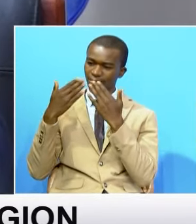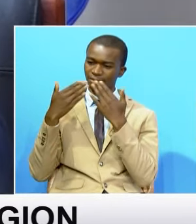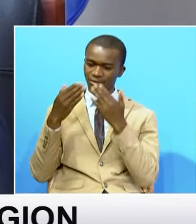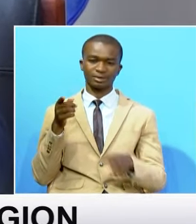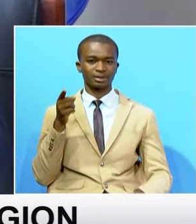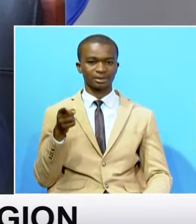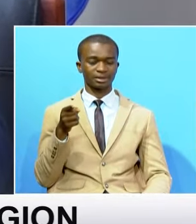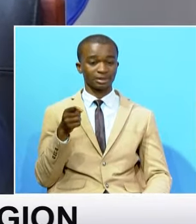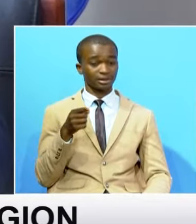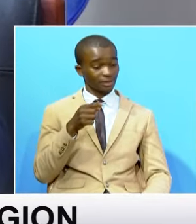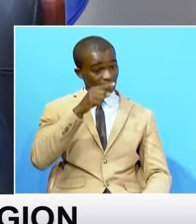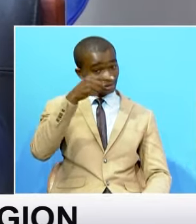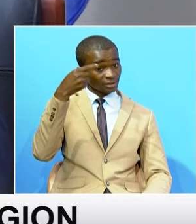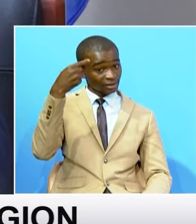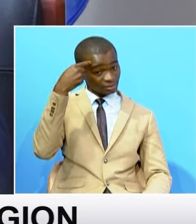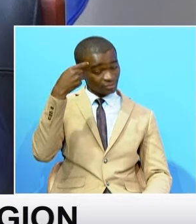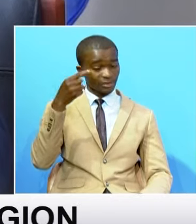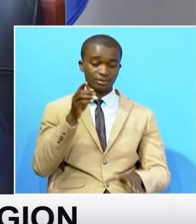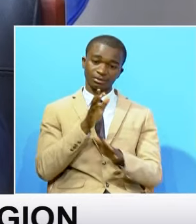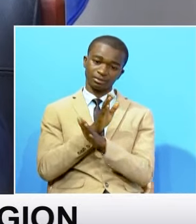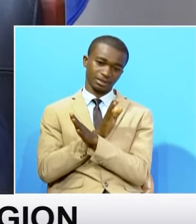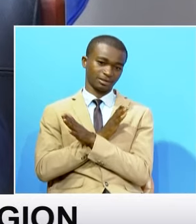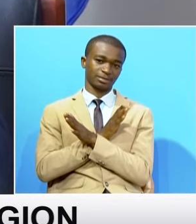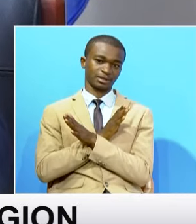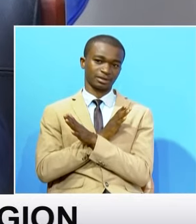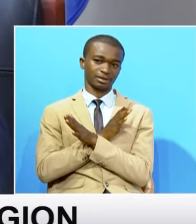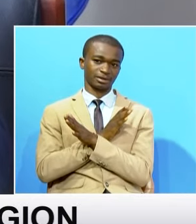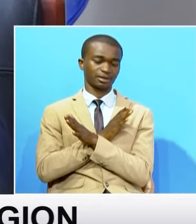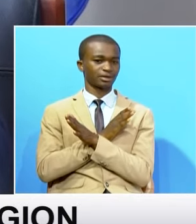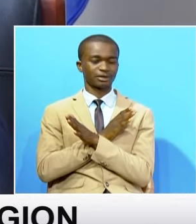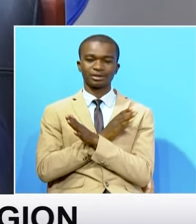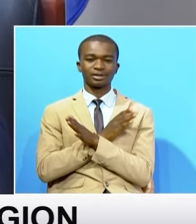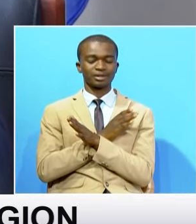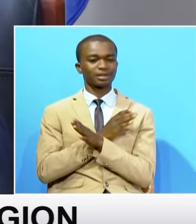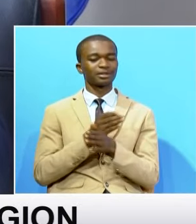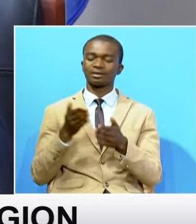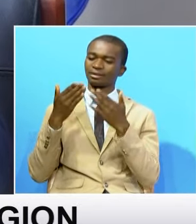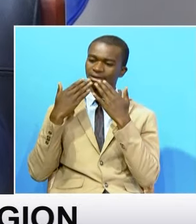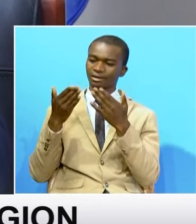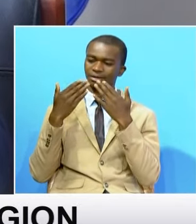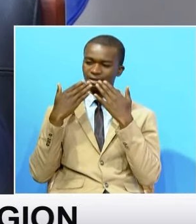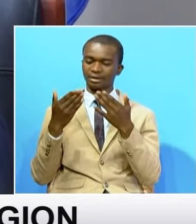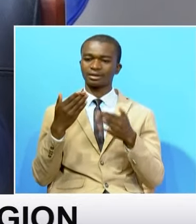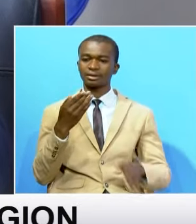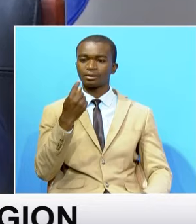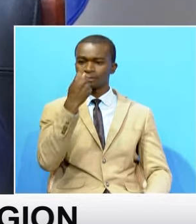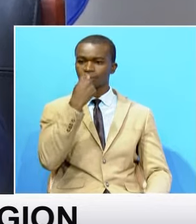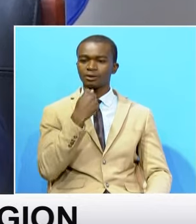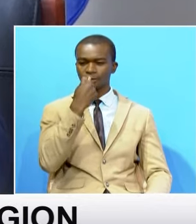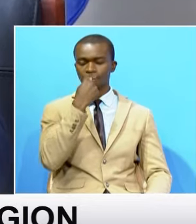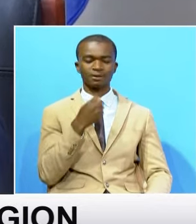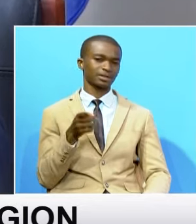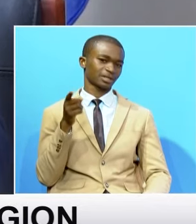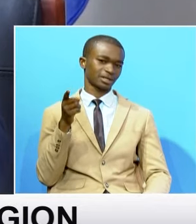the government of Zambia's full confidence in the United Republic of Tanzania, under your leadership, my dear